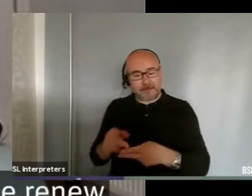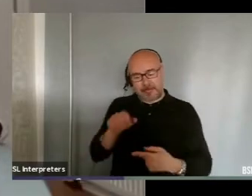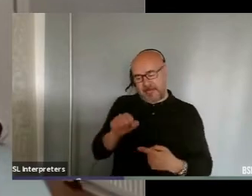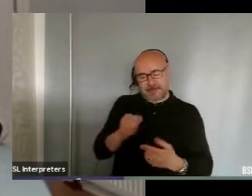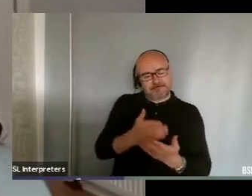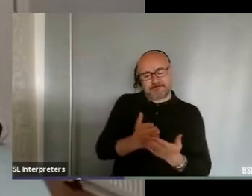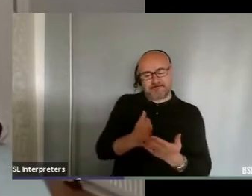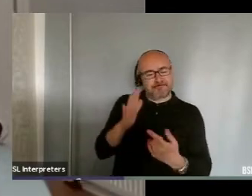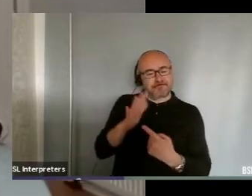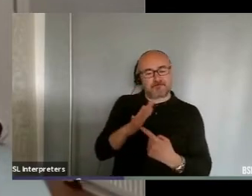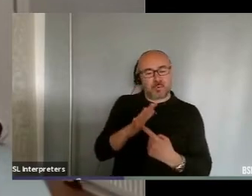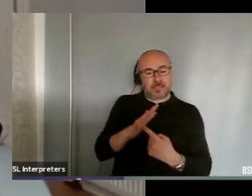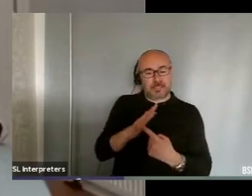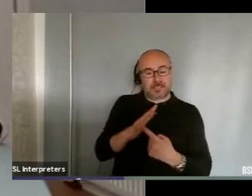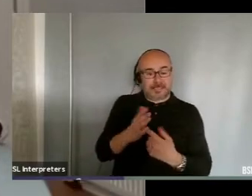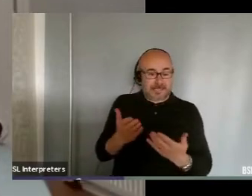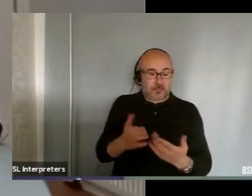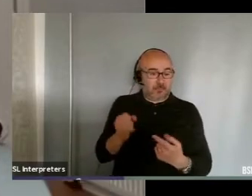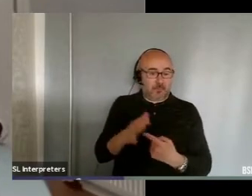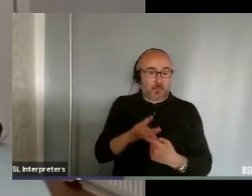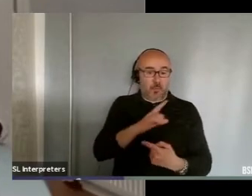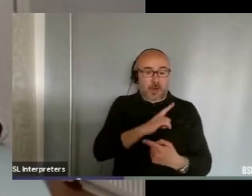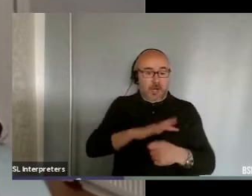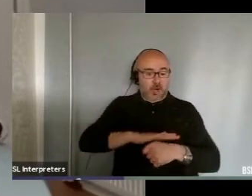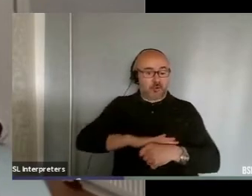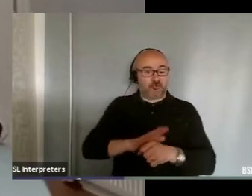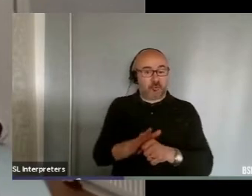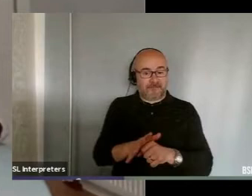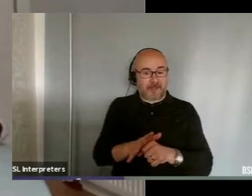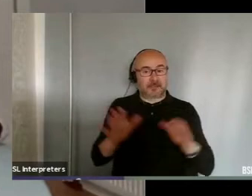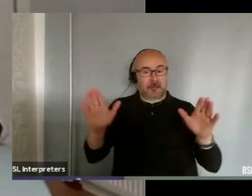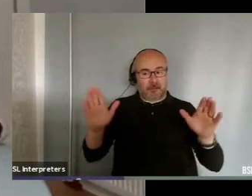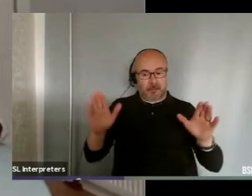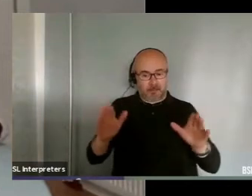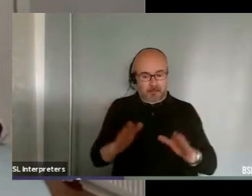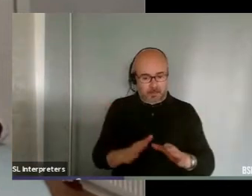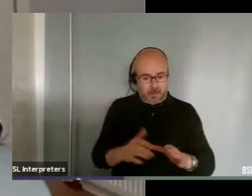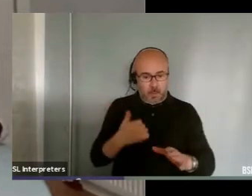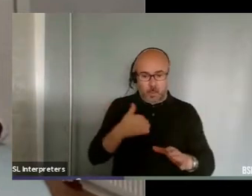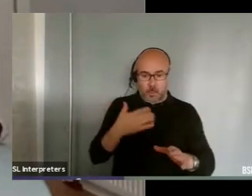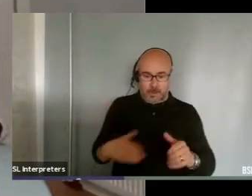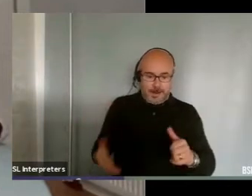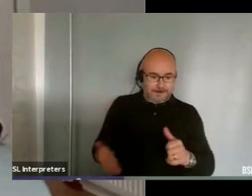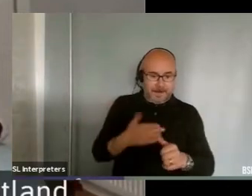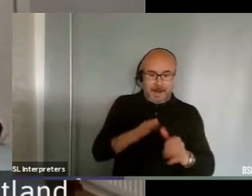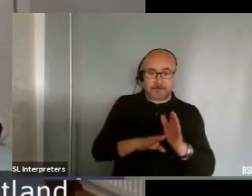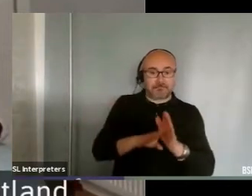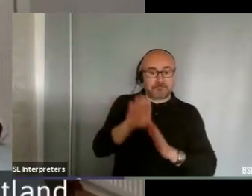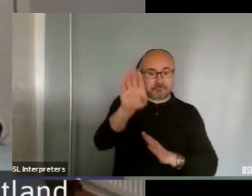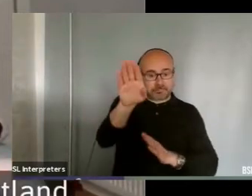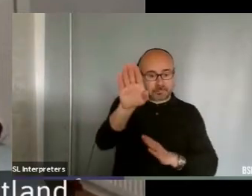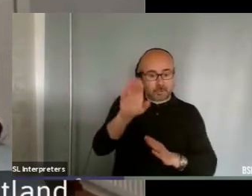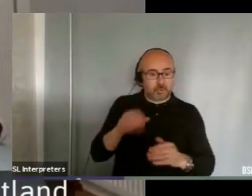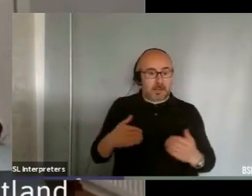we renew, as we make it even better. So I look forward to continuing to work with each of you, with the Alliance, with